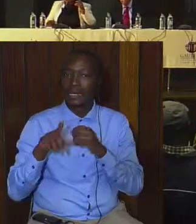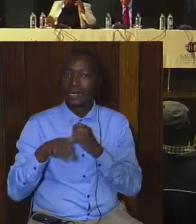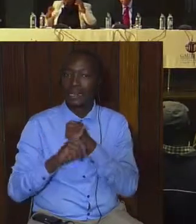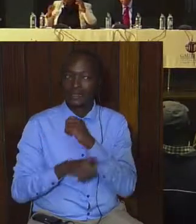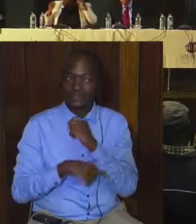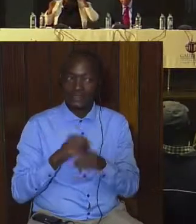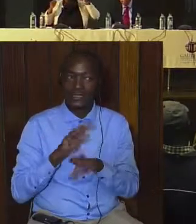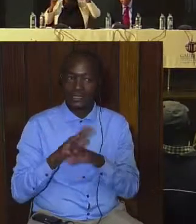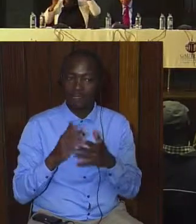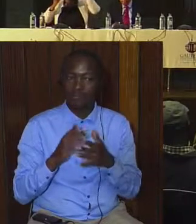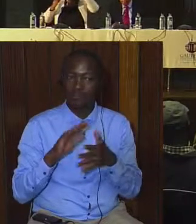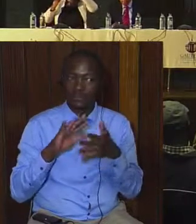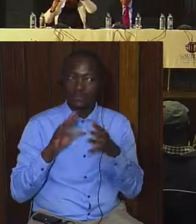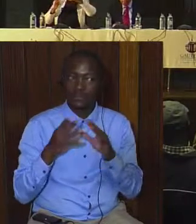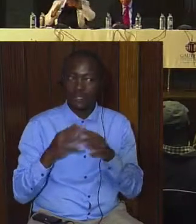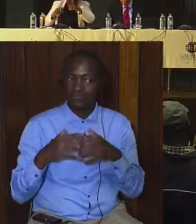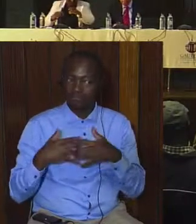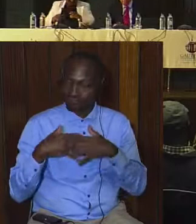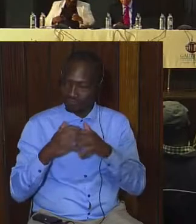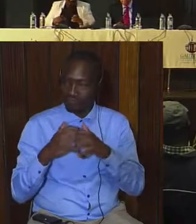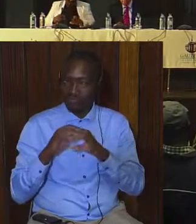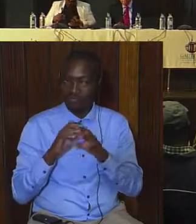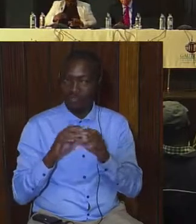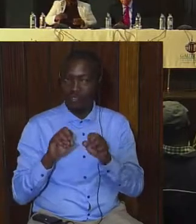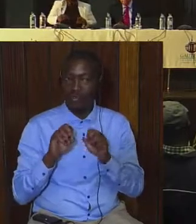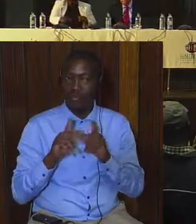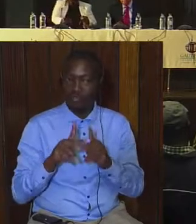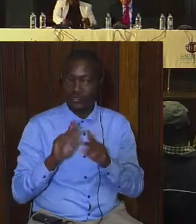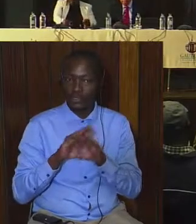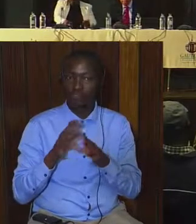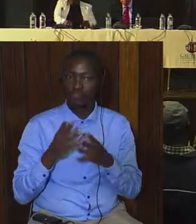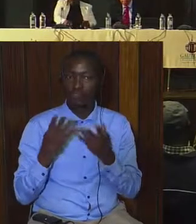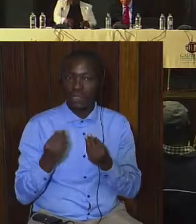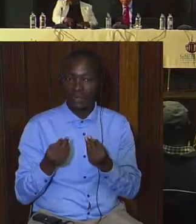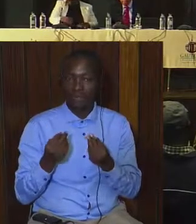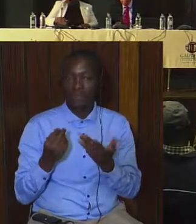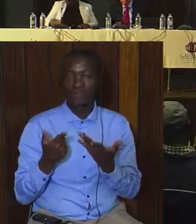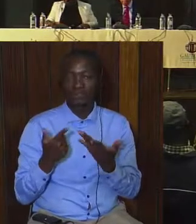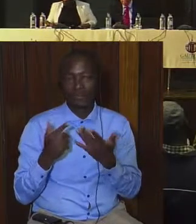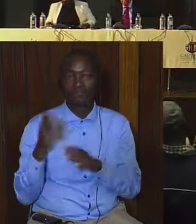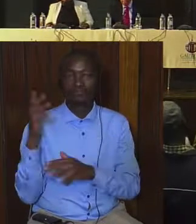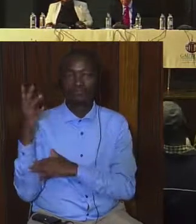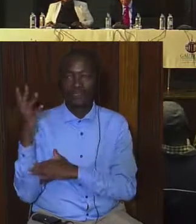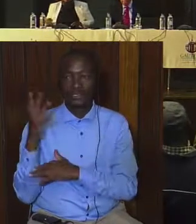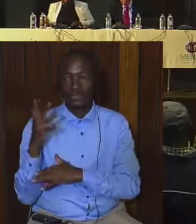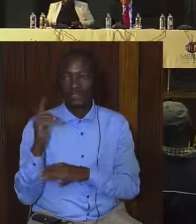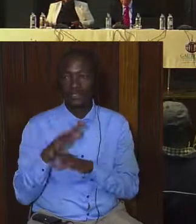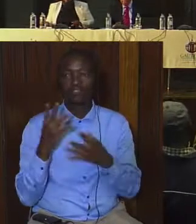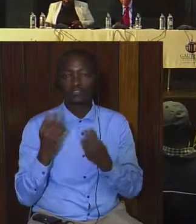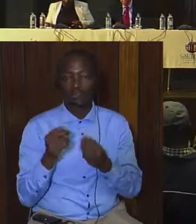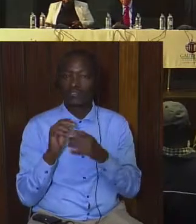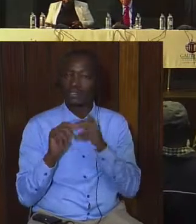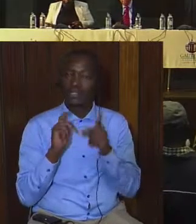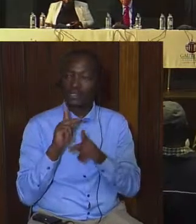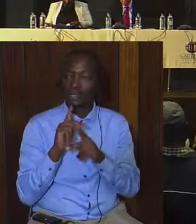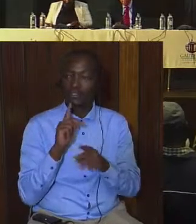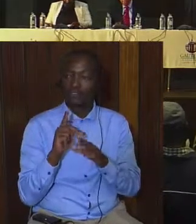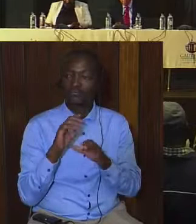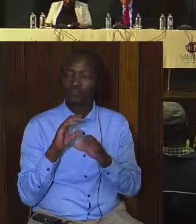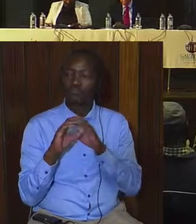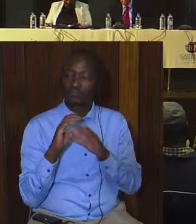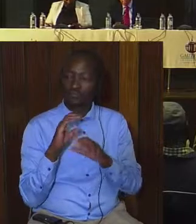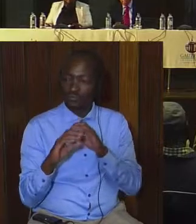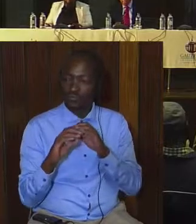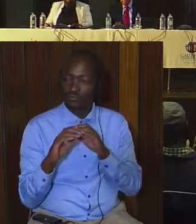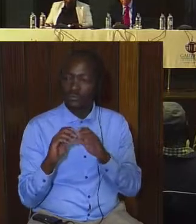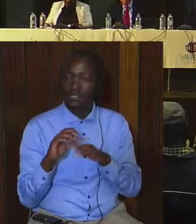opportunity to have that kind of presentation and to be able to have that kind of discussion based